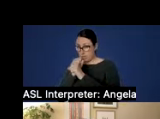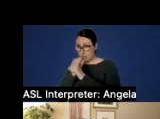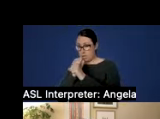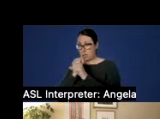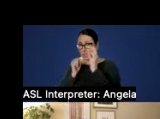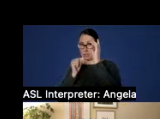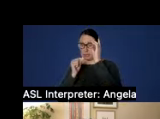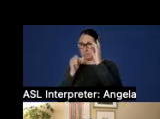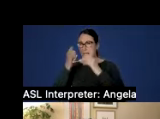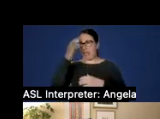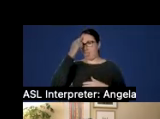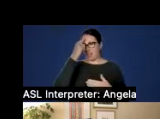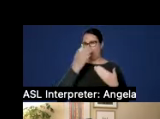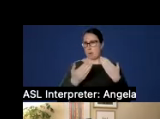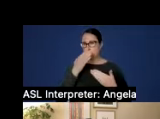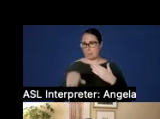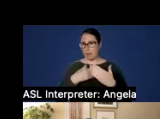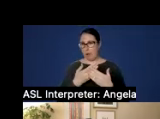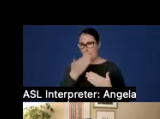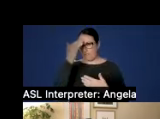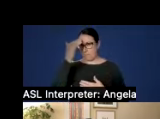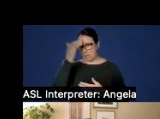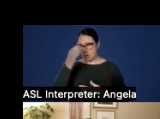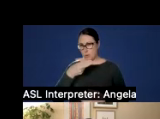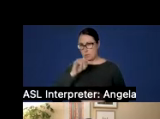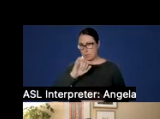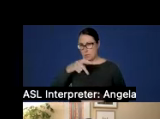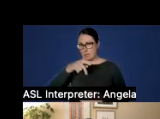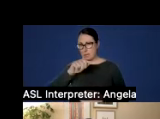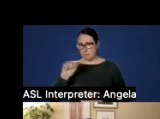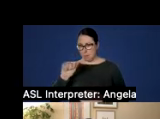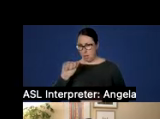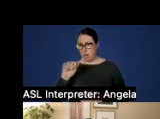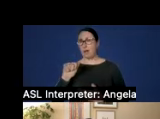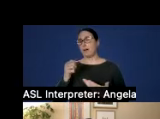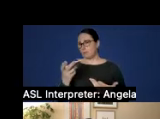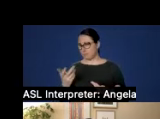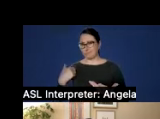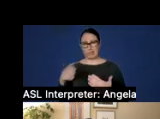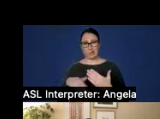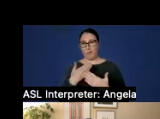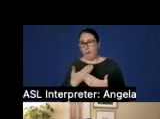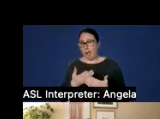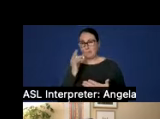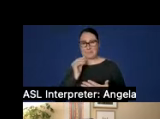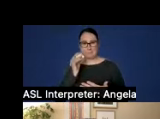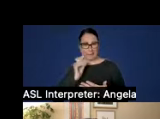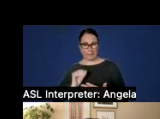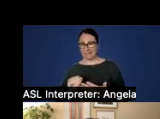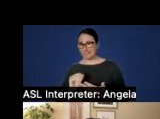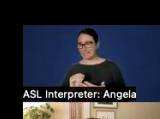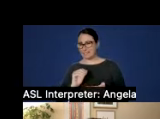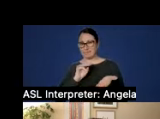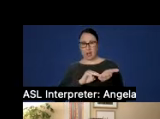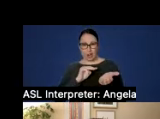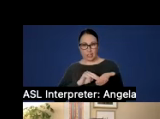think we're probably all familiar with HIPAA as consumers of medical treatment.